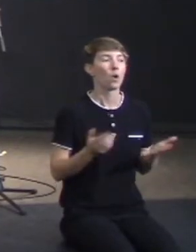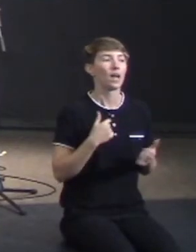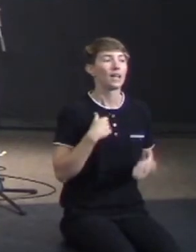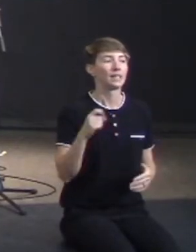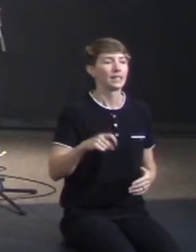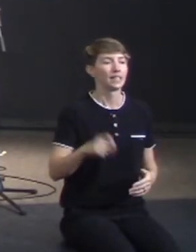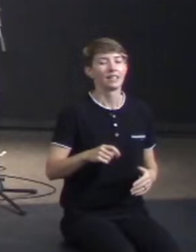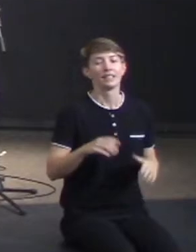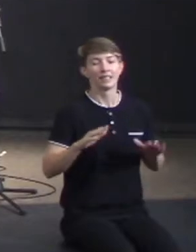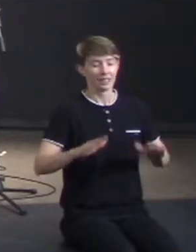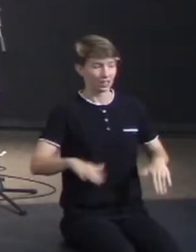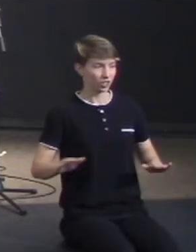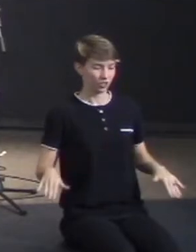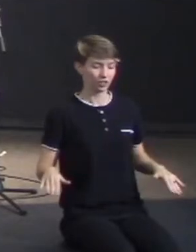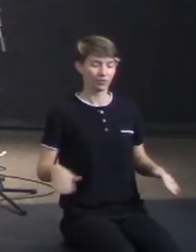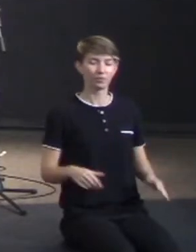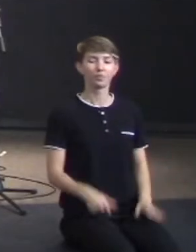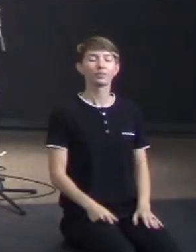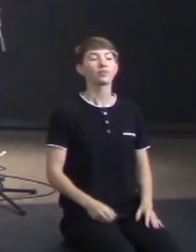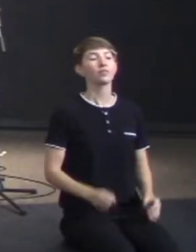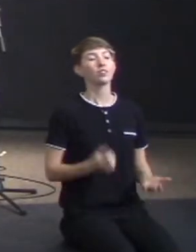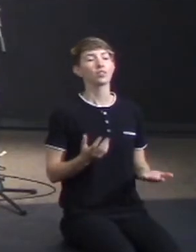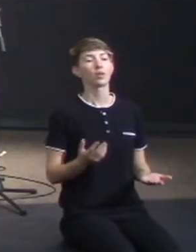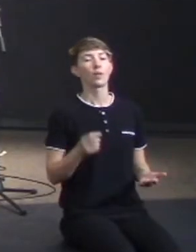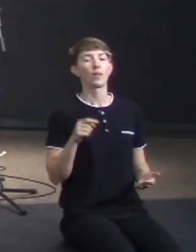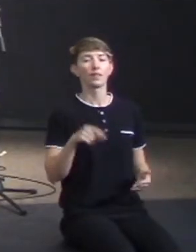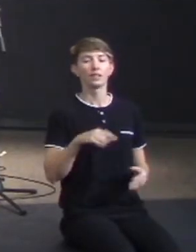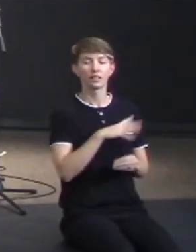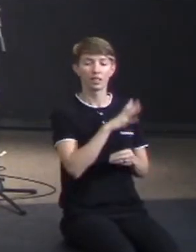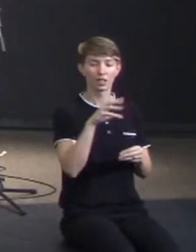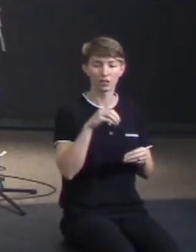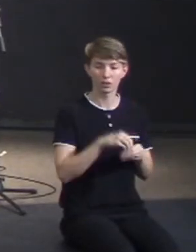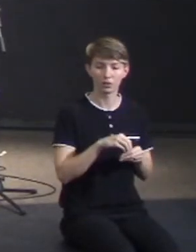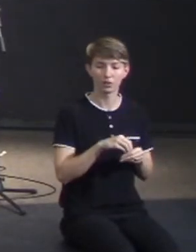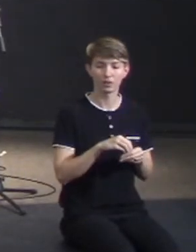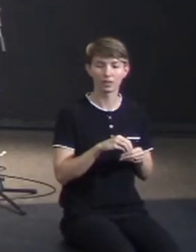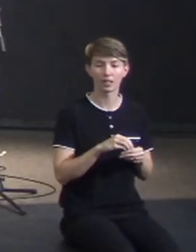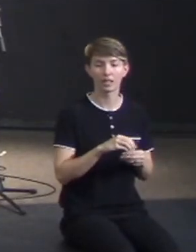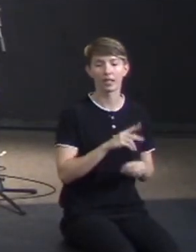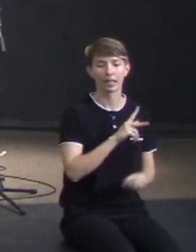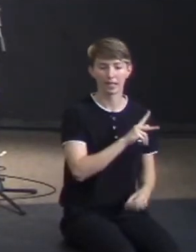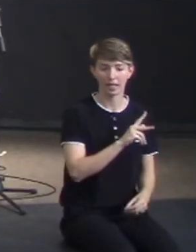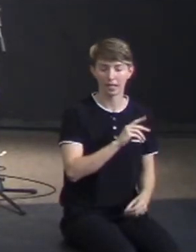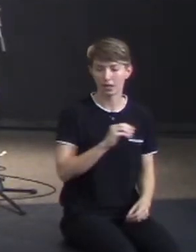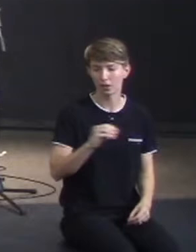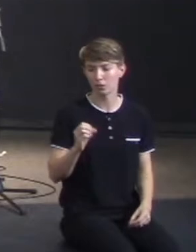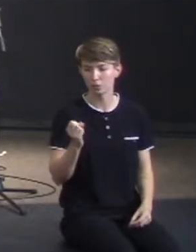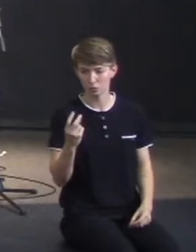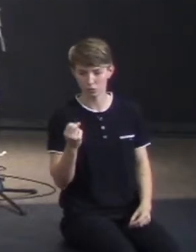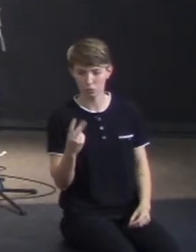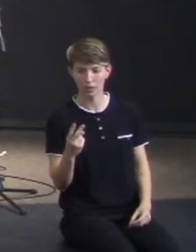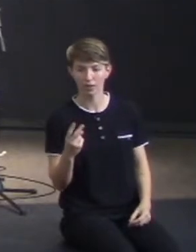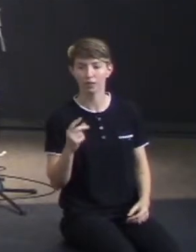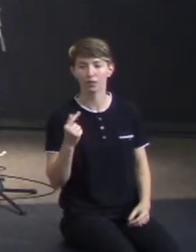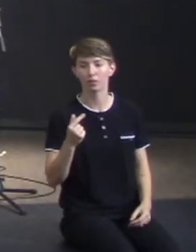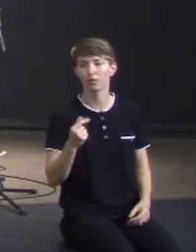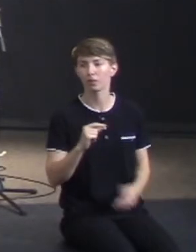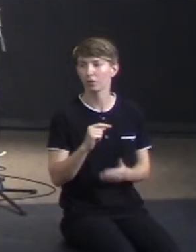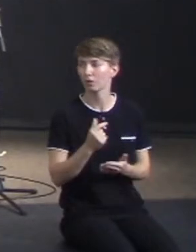kids. So this includes K through 12th grade, includes you guys. I need